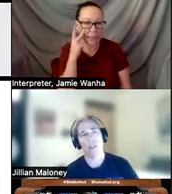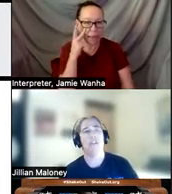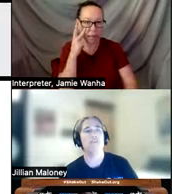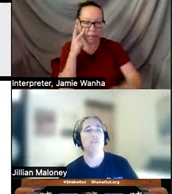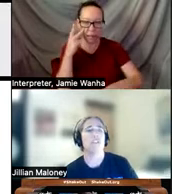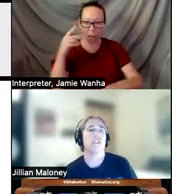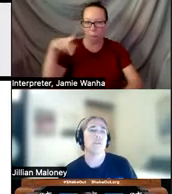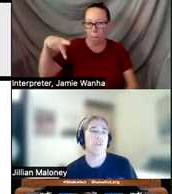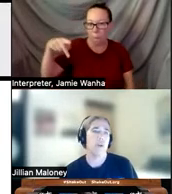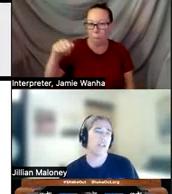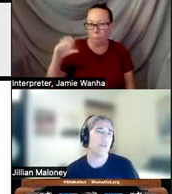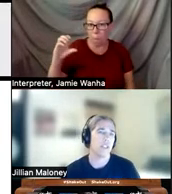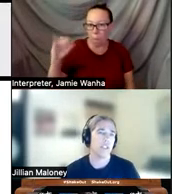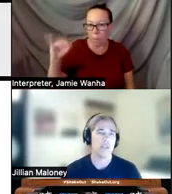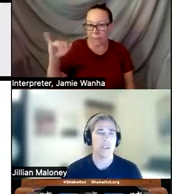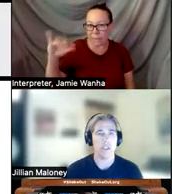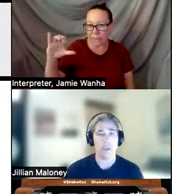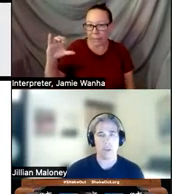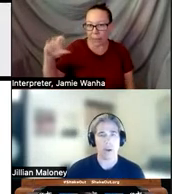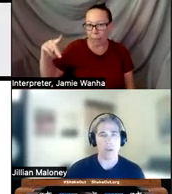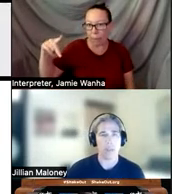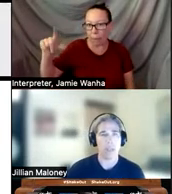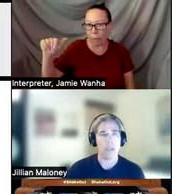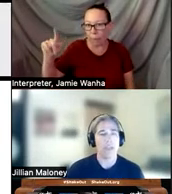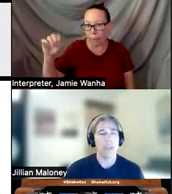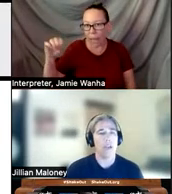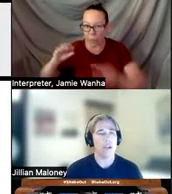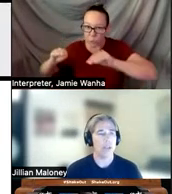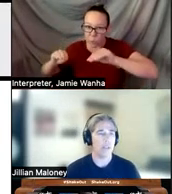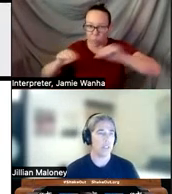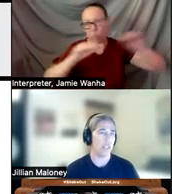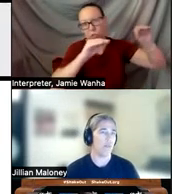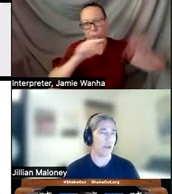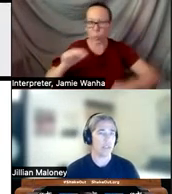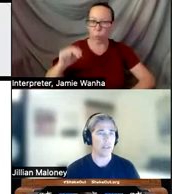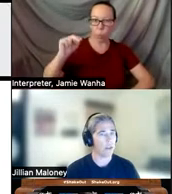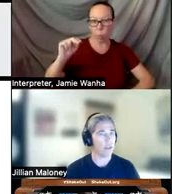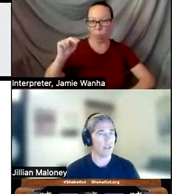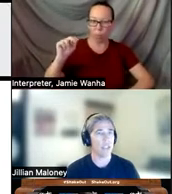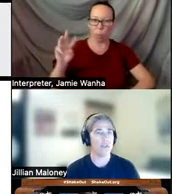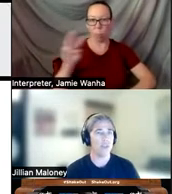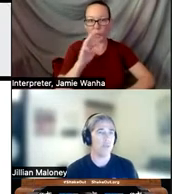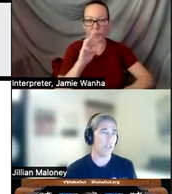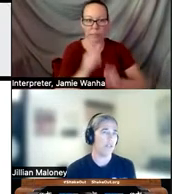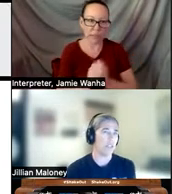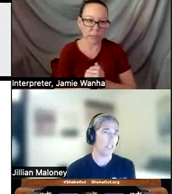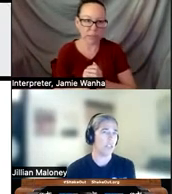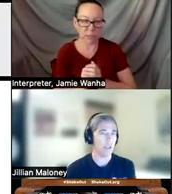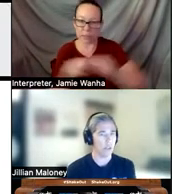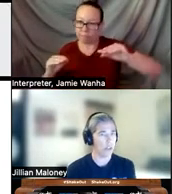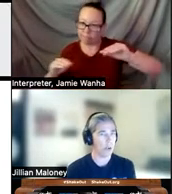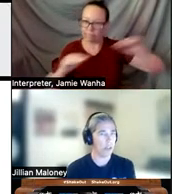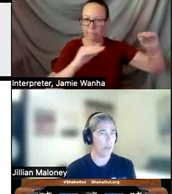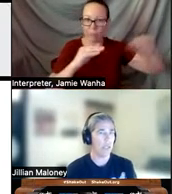Pacific plate is moving to the northwest relative to the North American plate. And this is a right lateral sense of motion, meaning if I'm